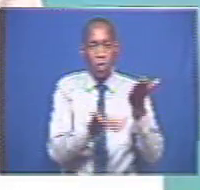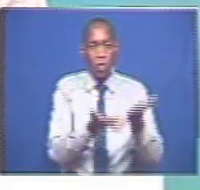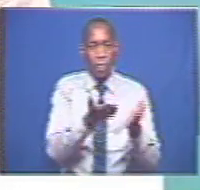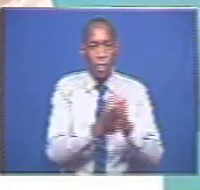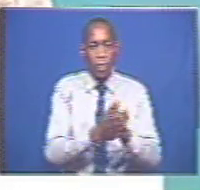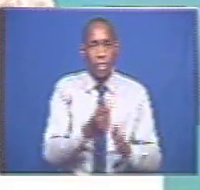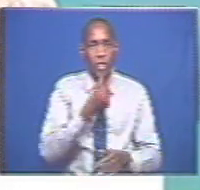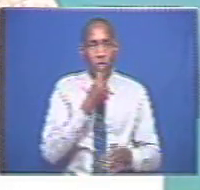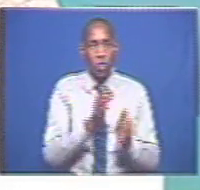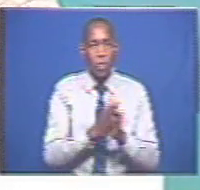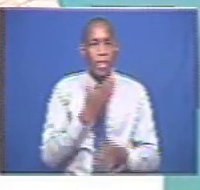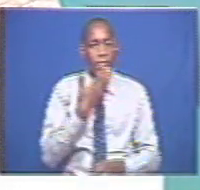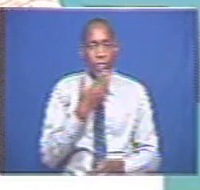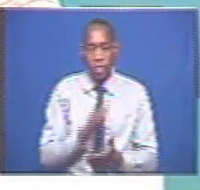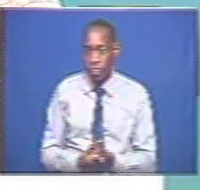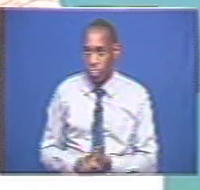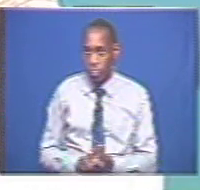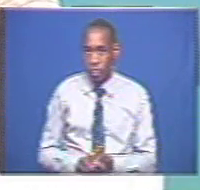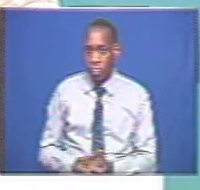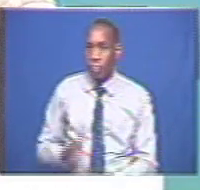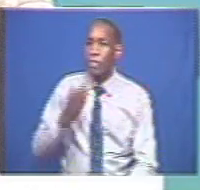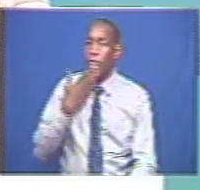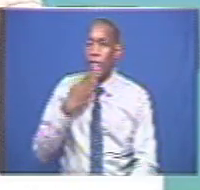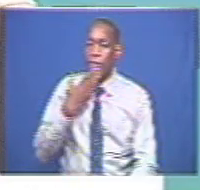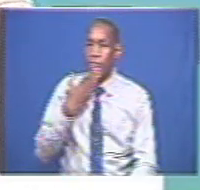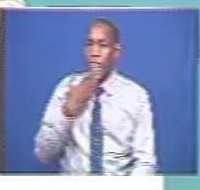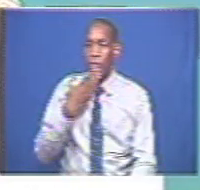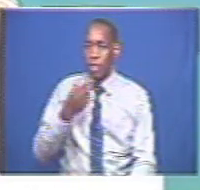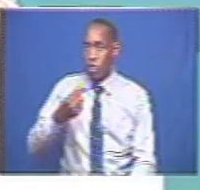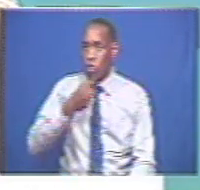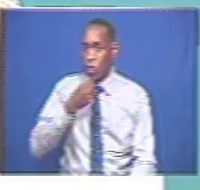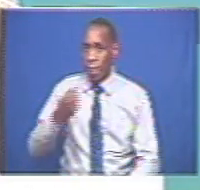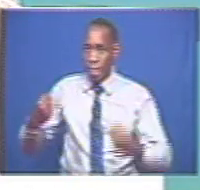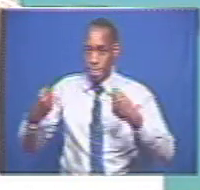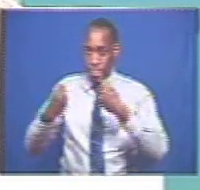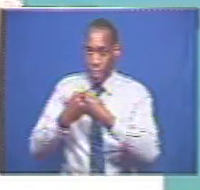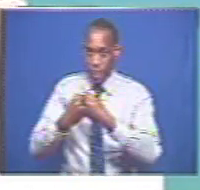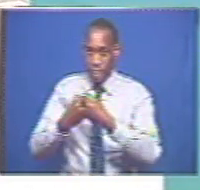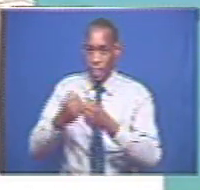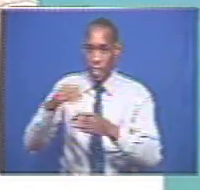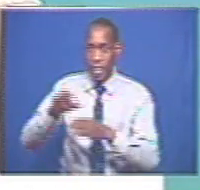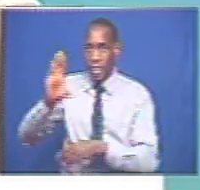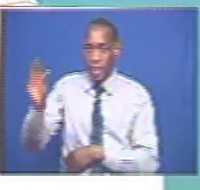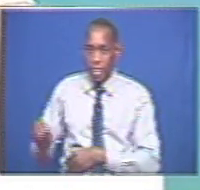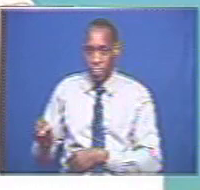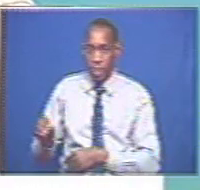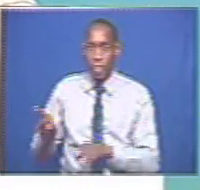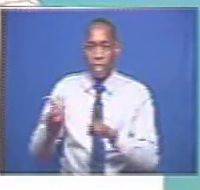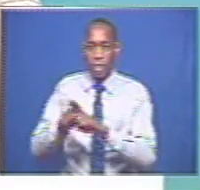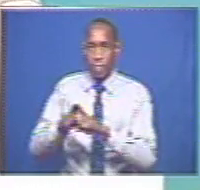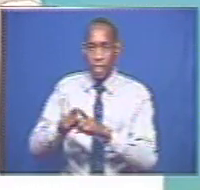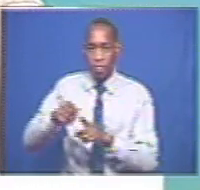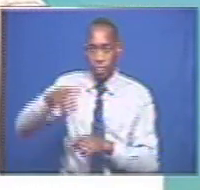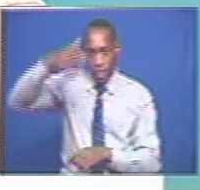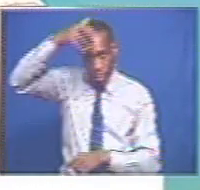that's a big one for me, because AFC Leopards Mahia is one of the biggest derbies in Africa. This is the Simba and Yanga of